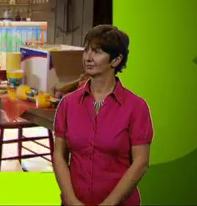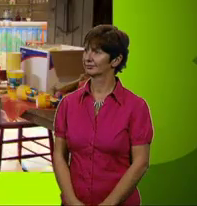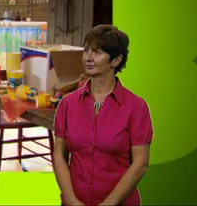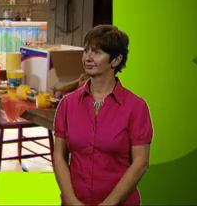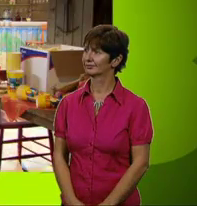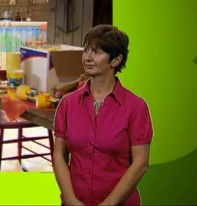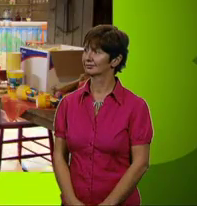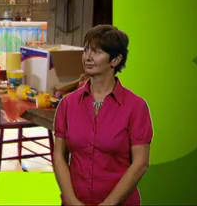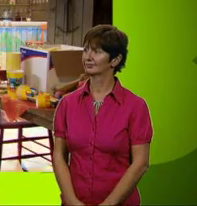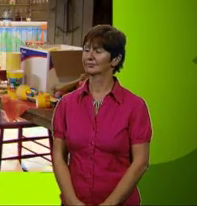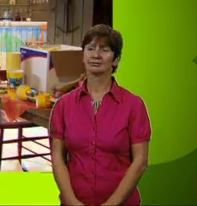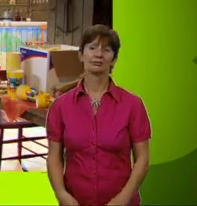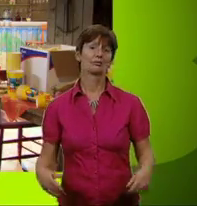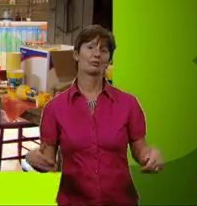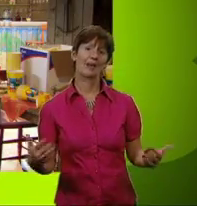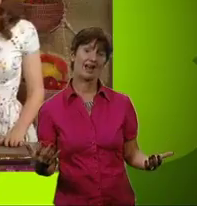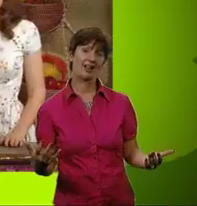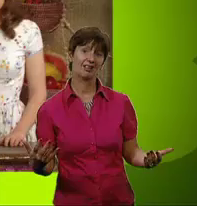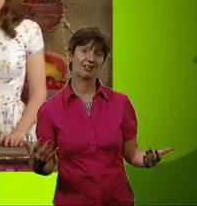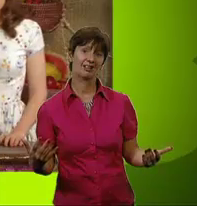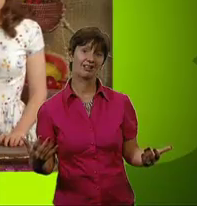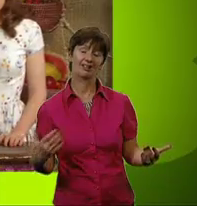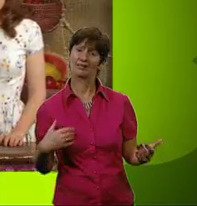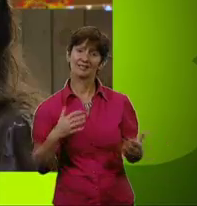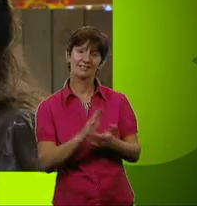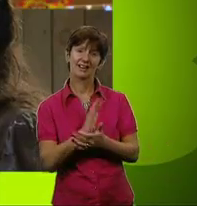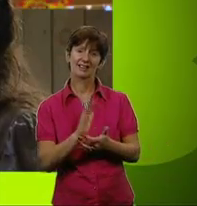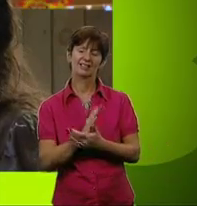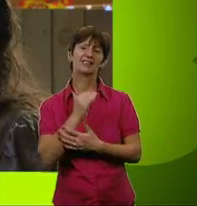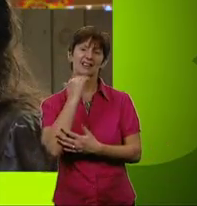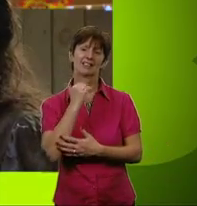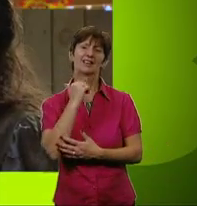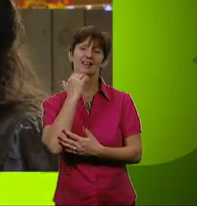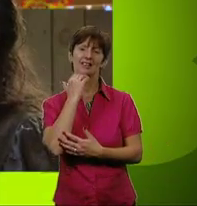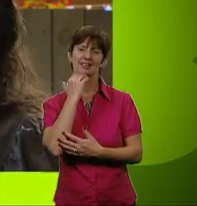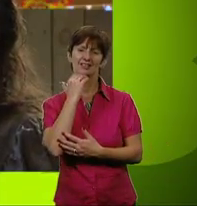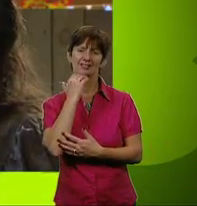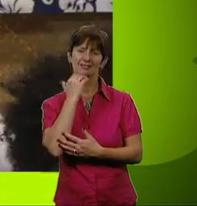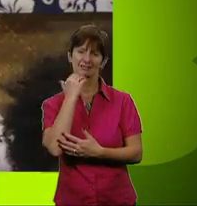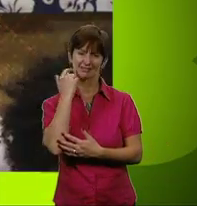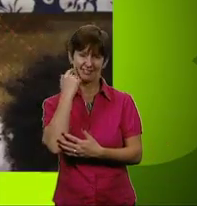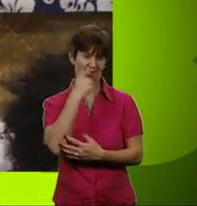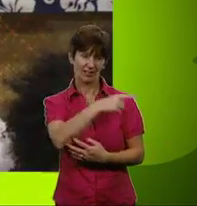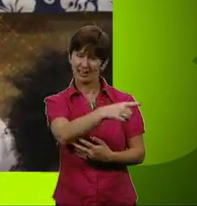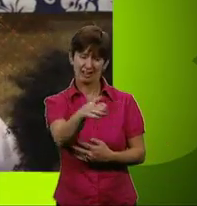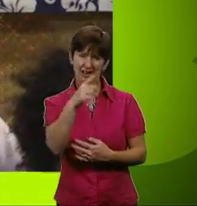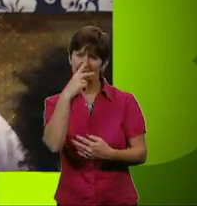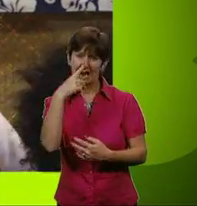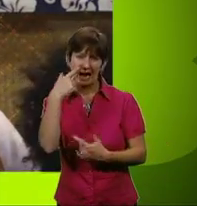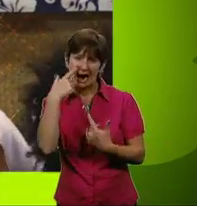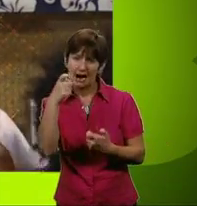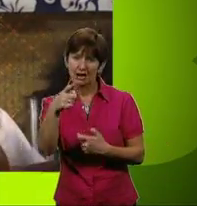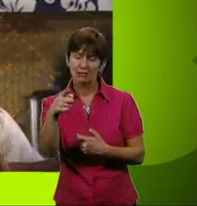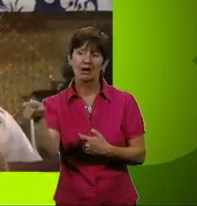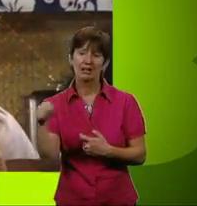Well then, it's been fun. But enough's enough. Didn't think this lot would care about you. But